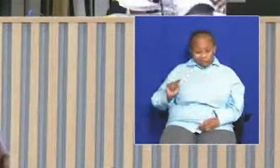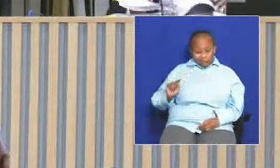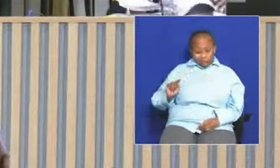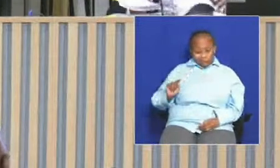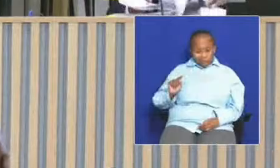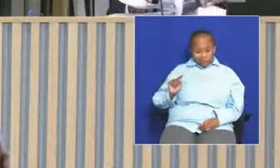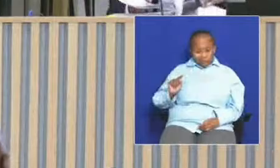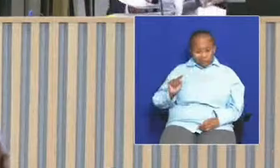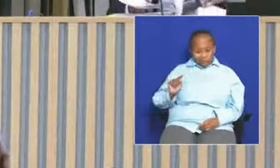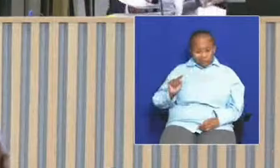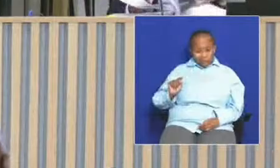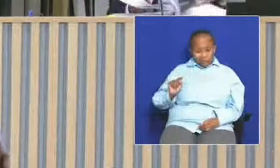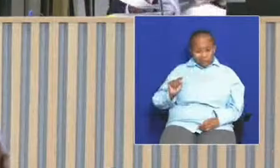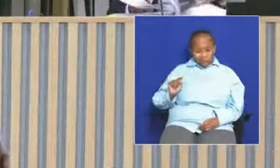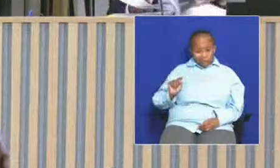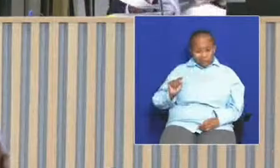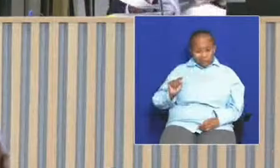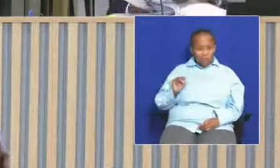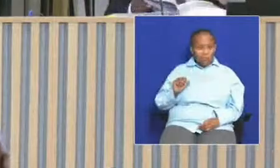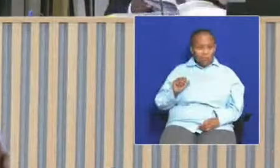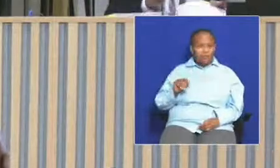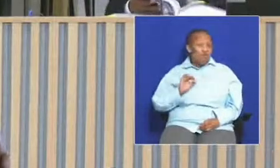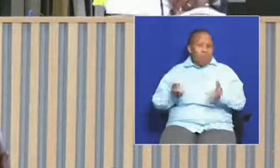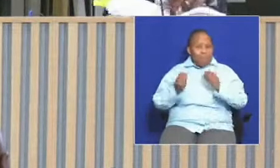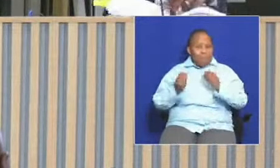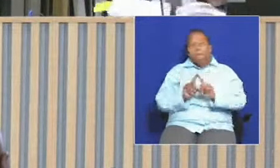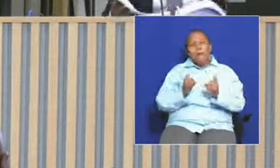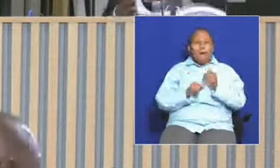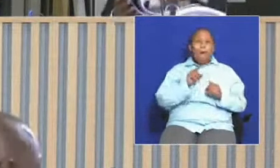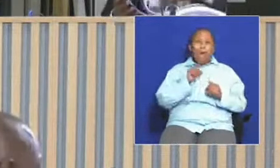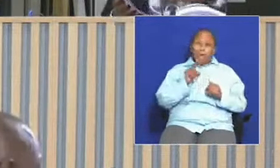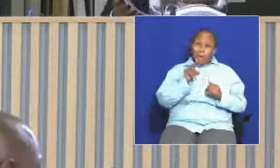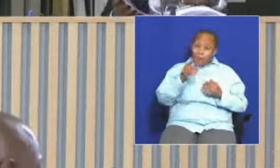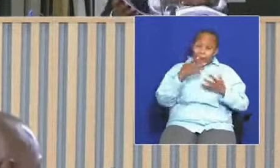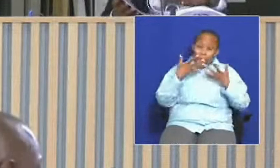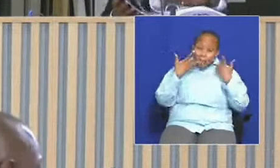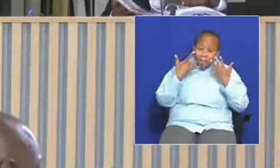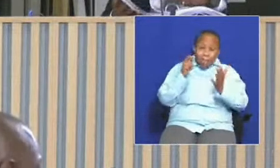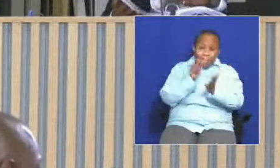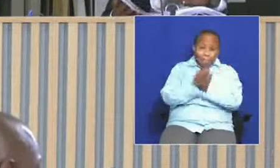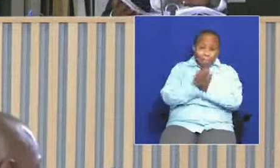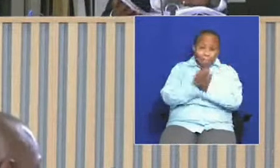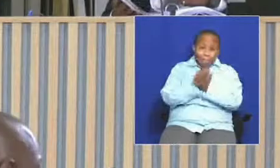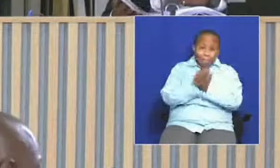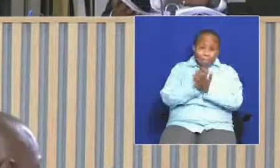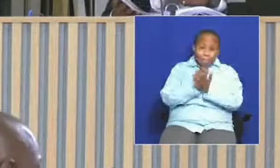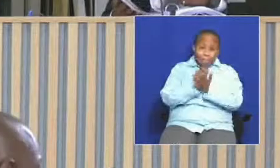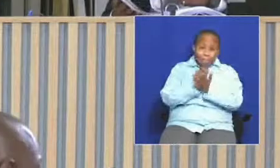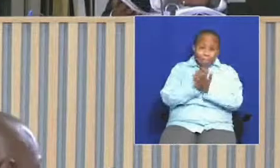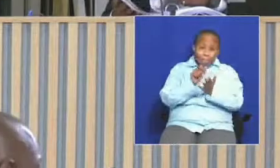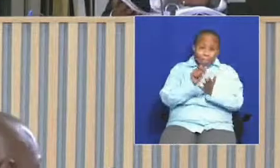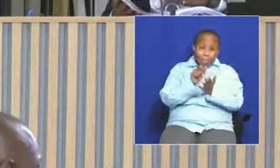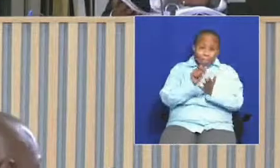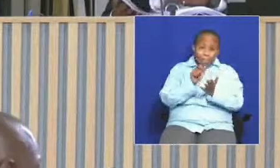if it's on your phone, what you write will be on the left-hand side.